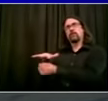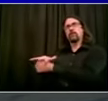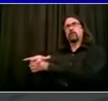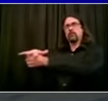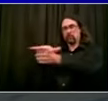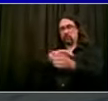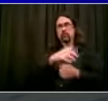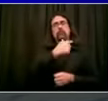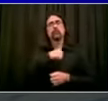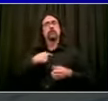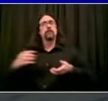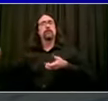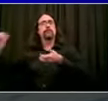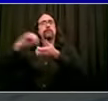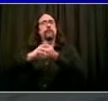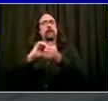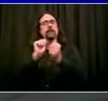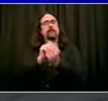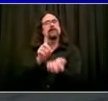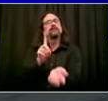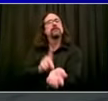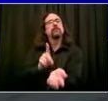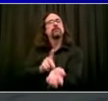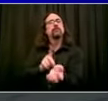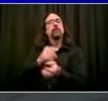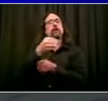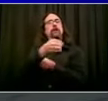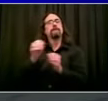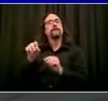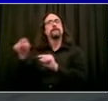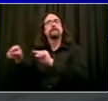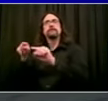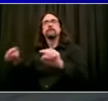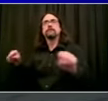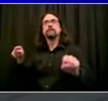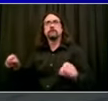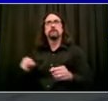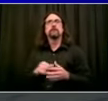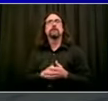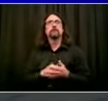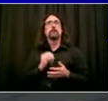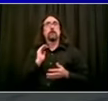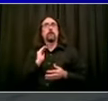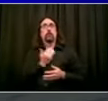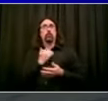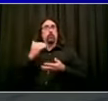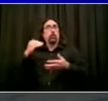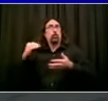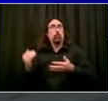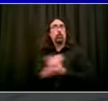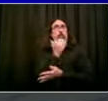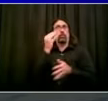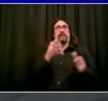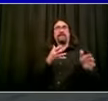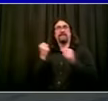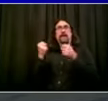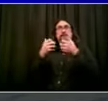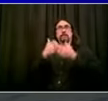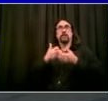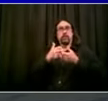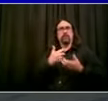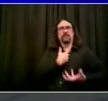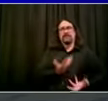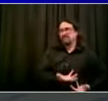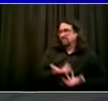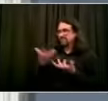can have the same success we did in Sunset Park and Soundview, working together with our communities. We will suppress the coronavirus. Thank you, sir. Thank you very